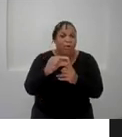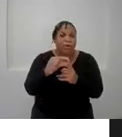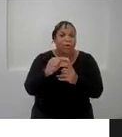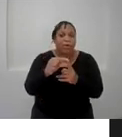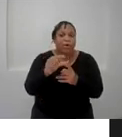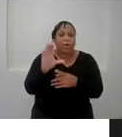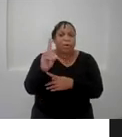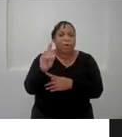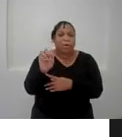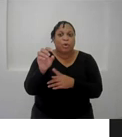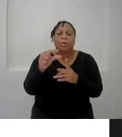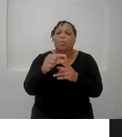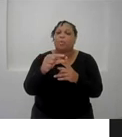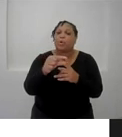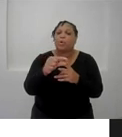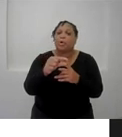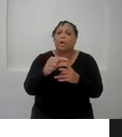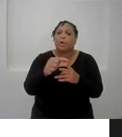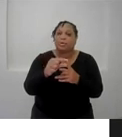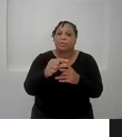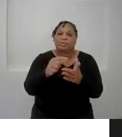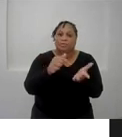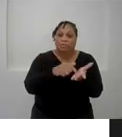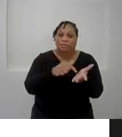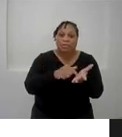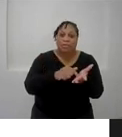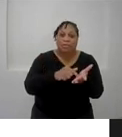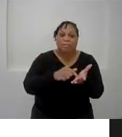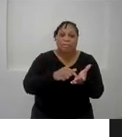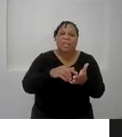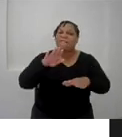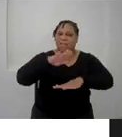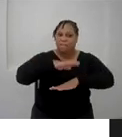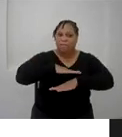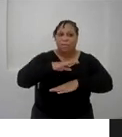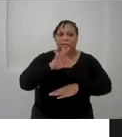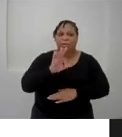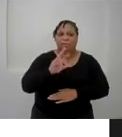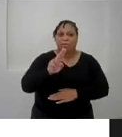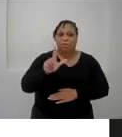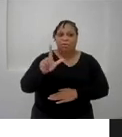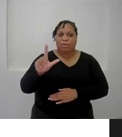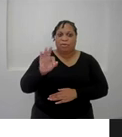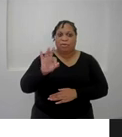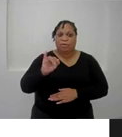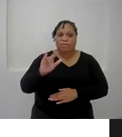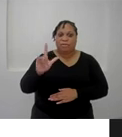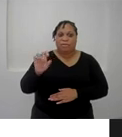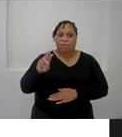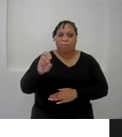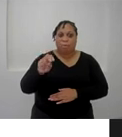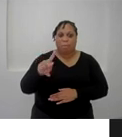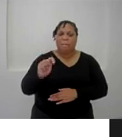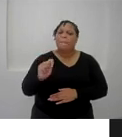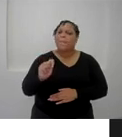code word for Dr. Bush's session is fulfillment. Fulfillment is our code word. You can send that